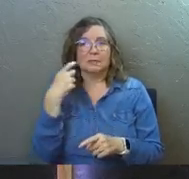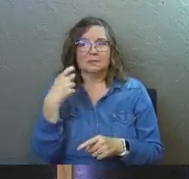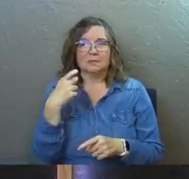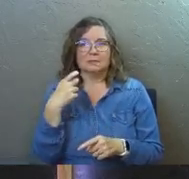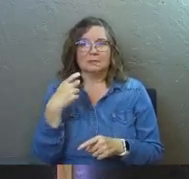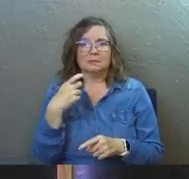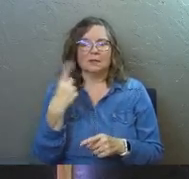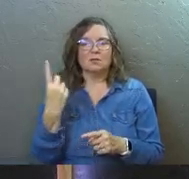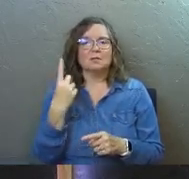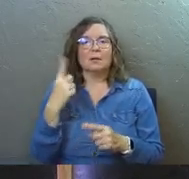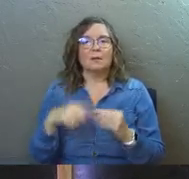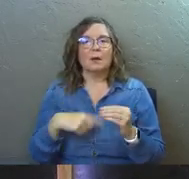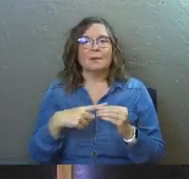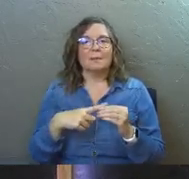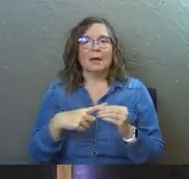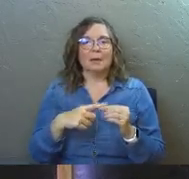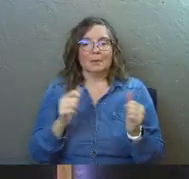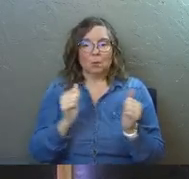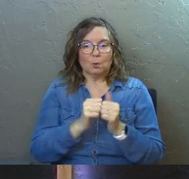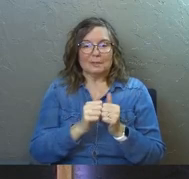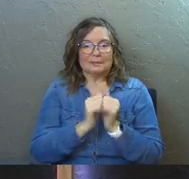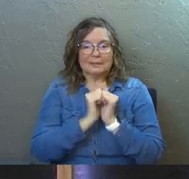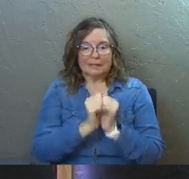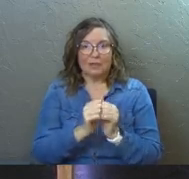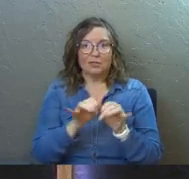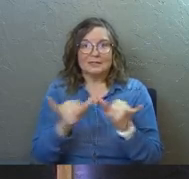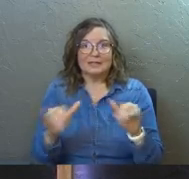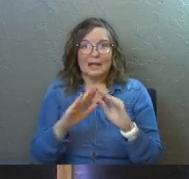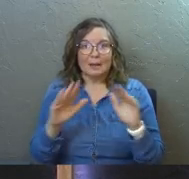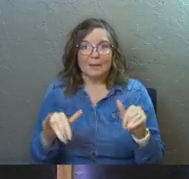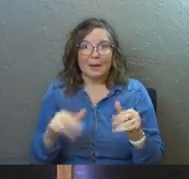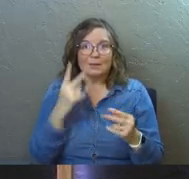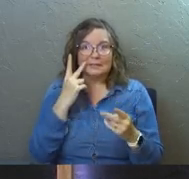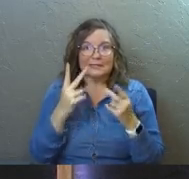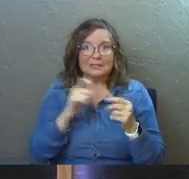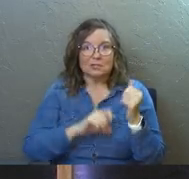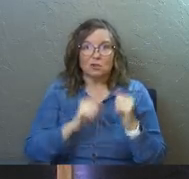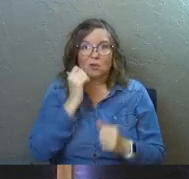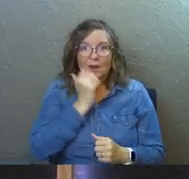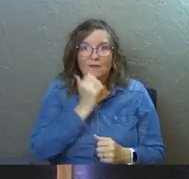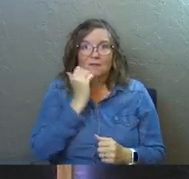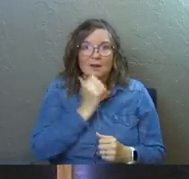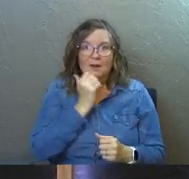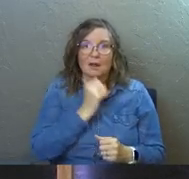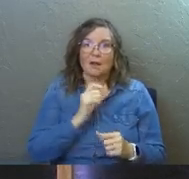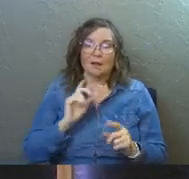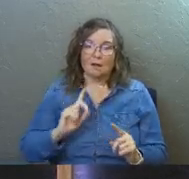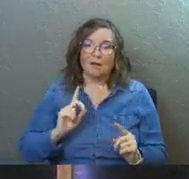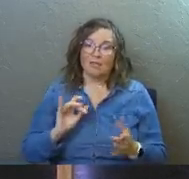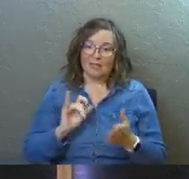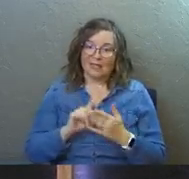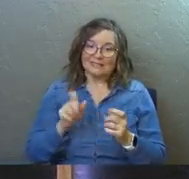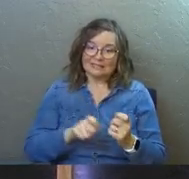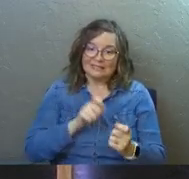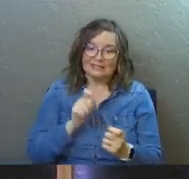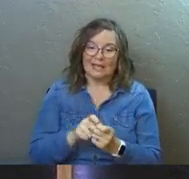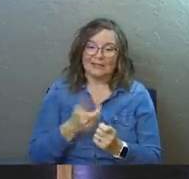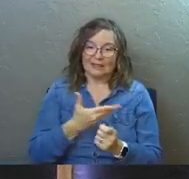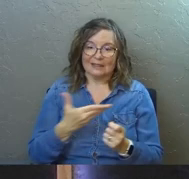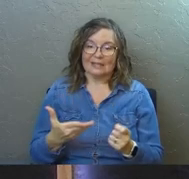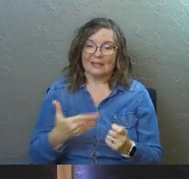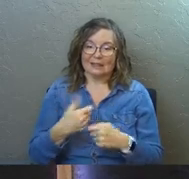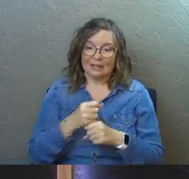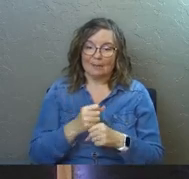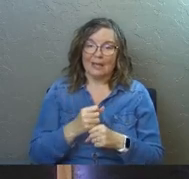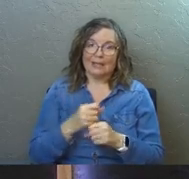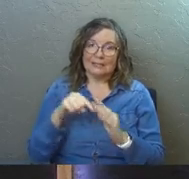because there's something about being present together in the same house, seeing each other every single day, that is exactly the thing